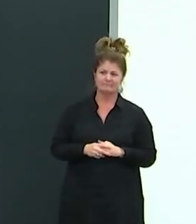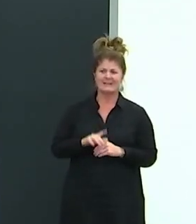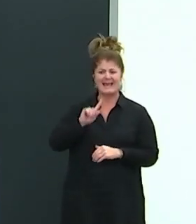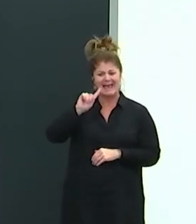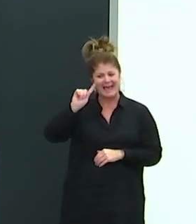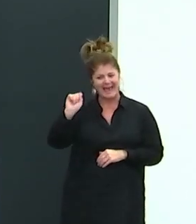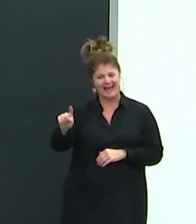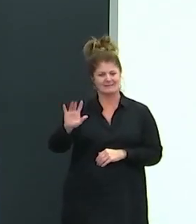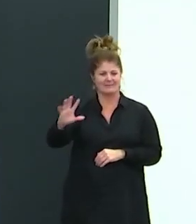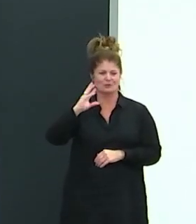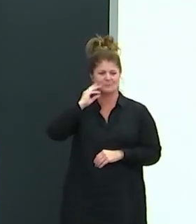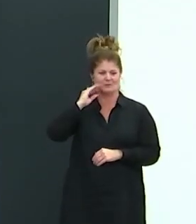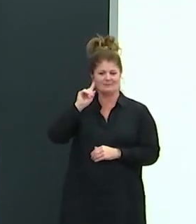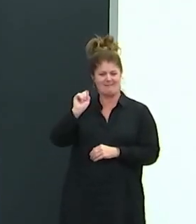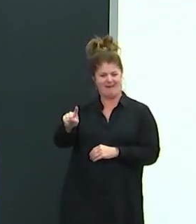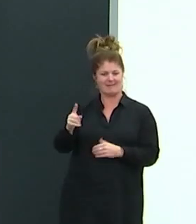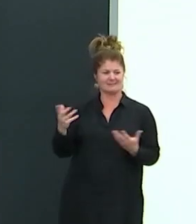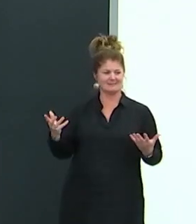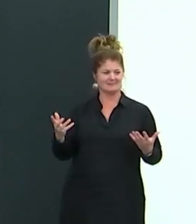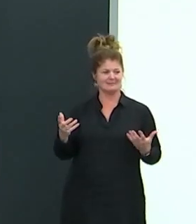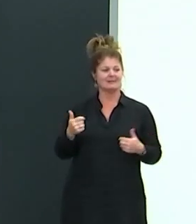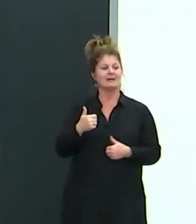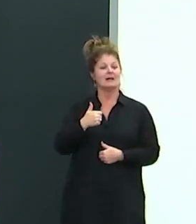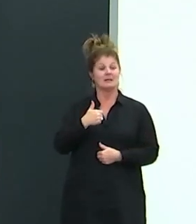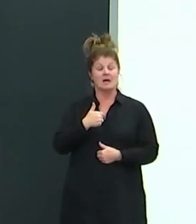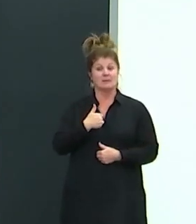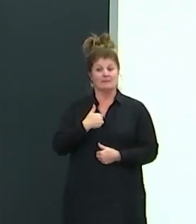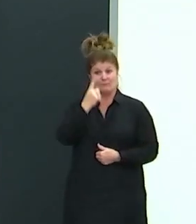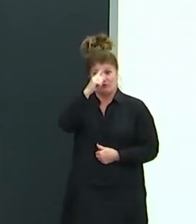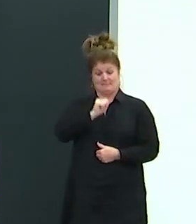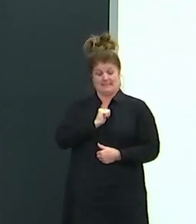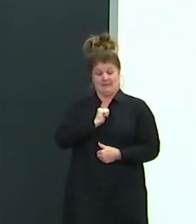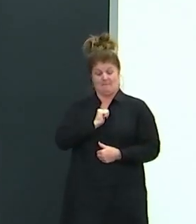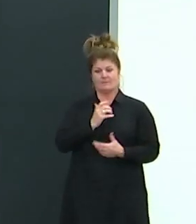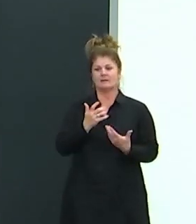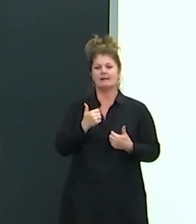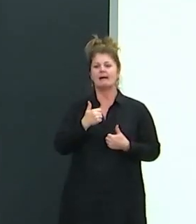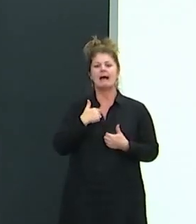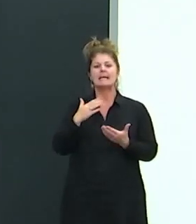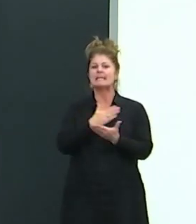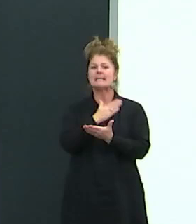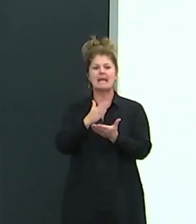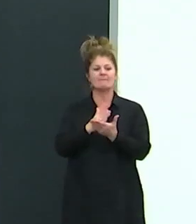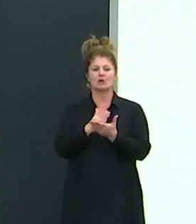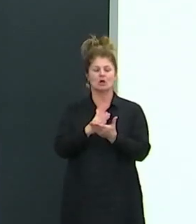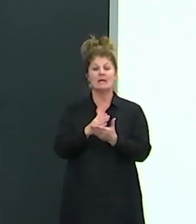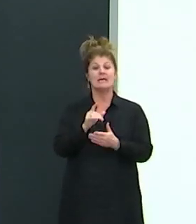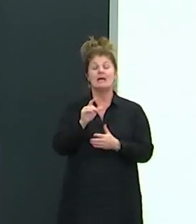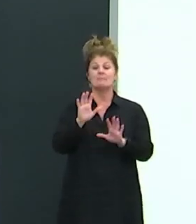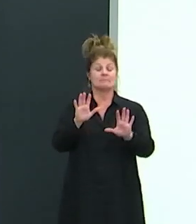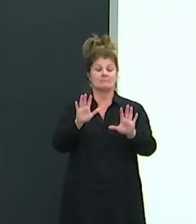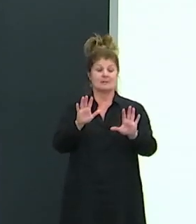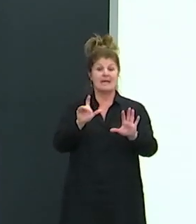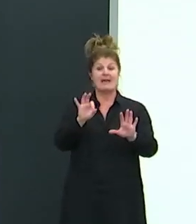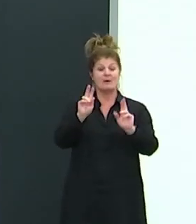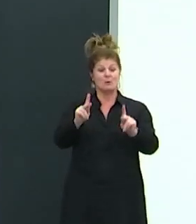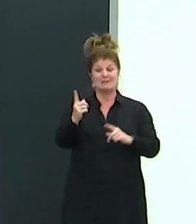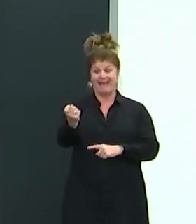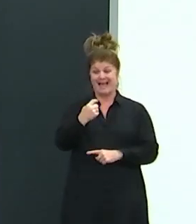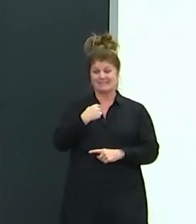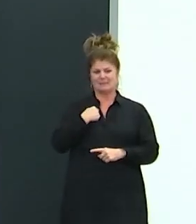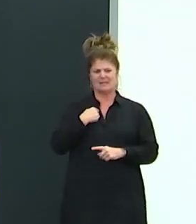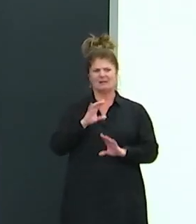ask. You know, I'll speak on behalf of myself. I have never once been offended when someone has asked me